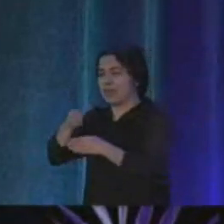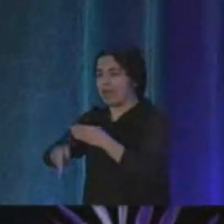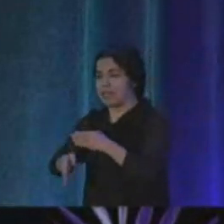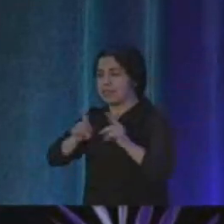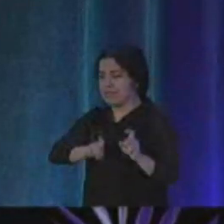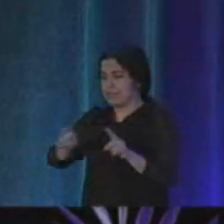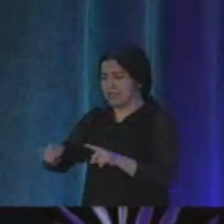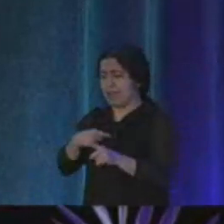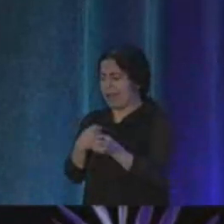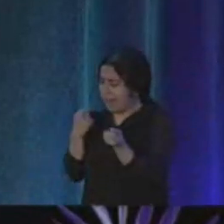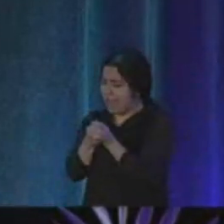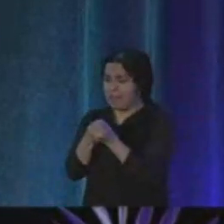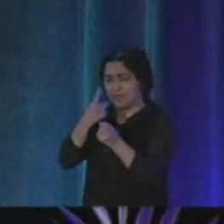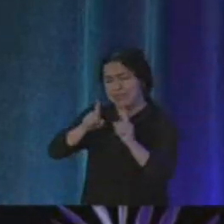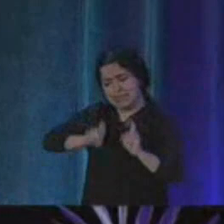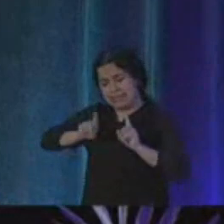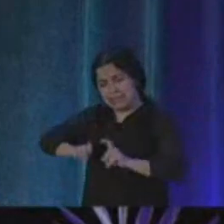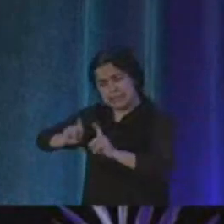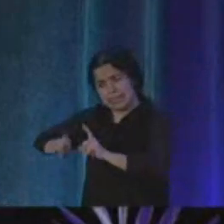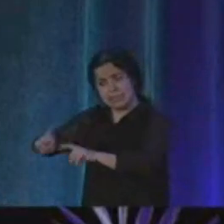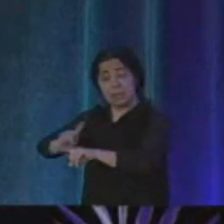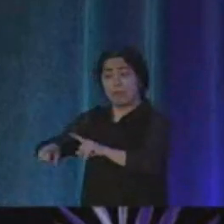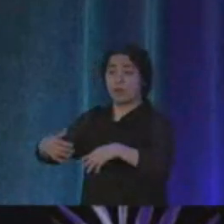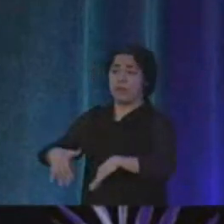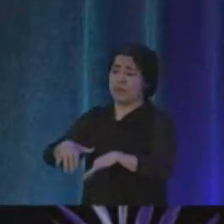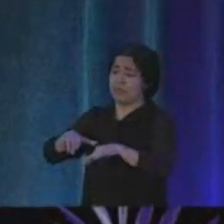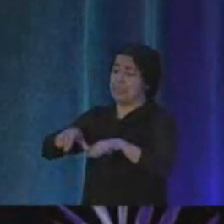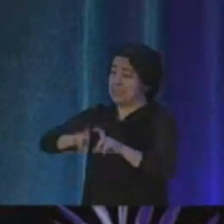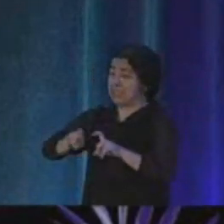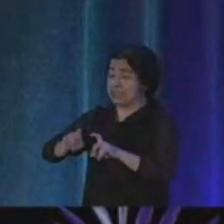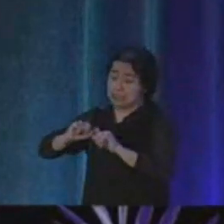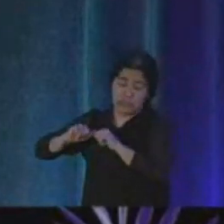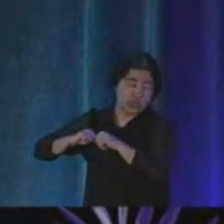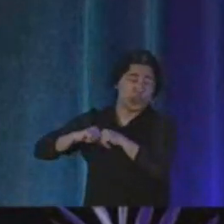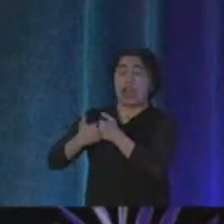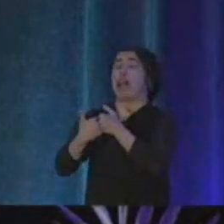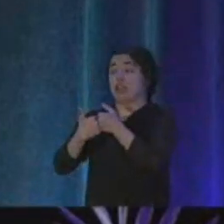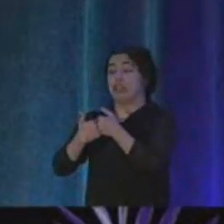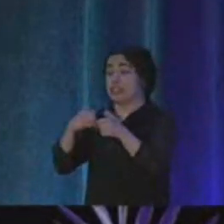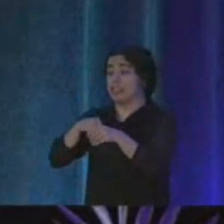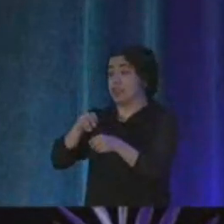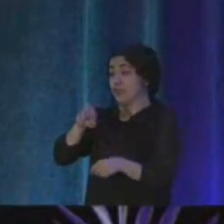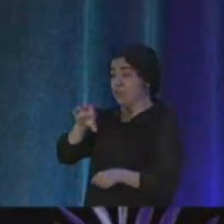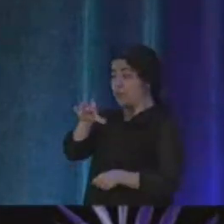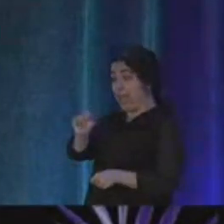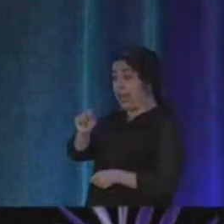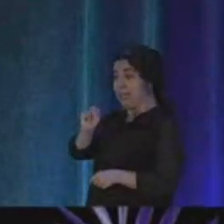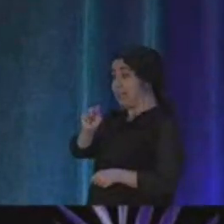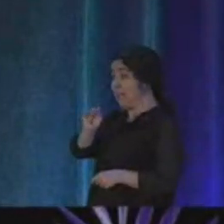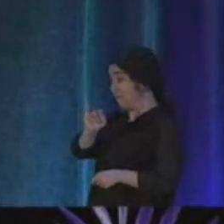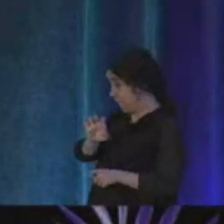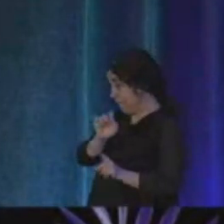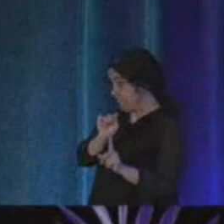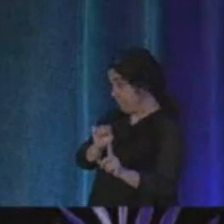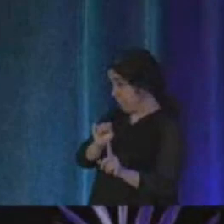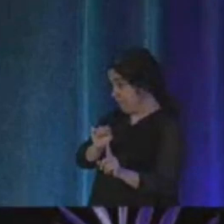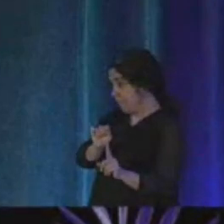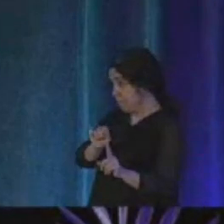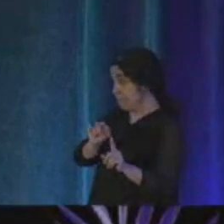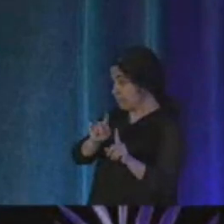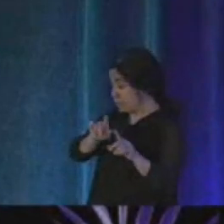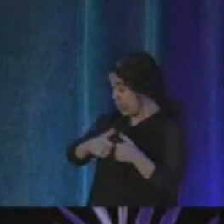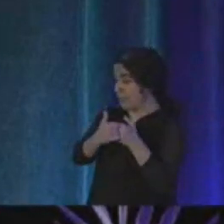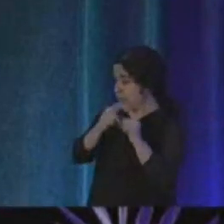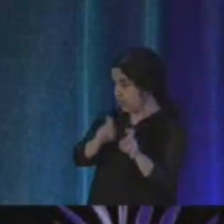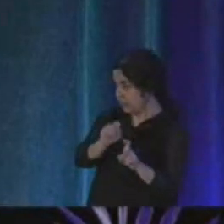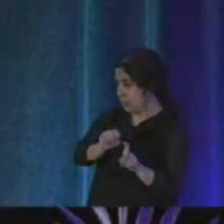love testing, but testing has been one of my biggest challenges in React Native. Then we have the development